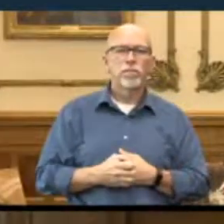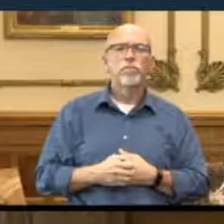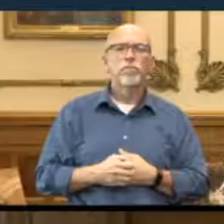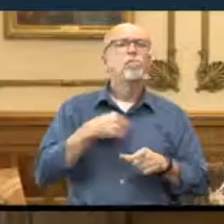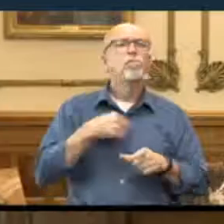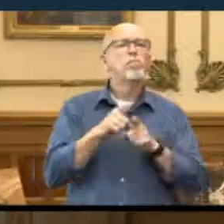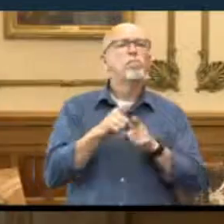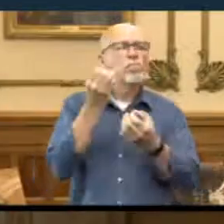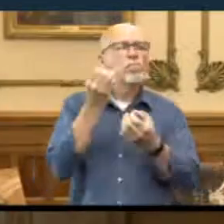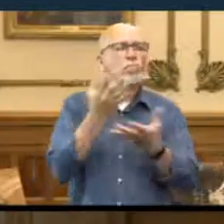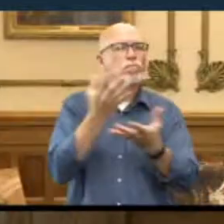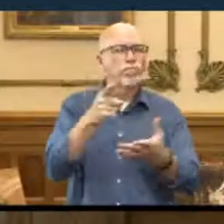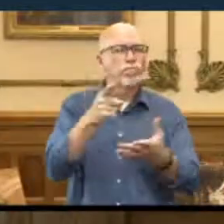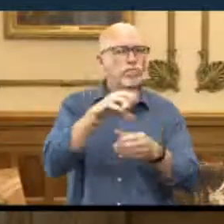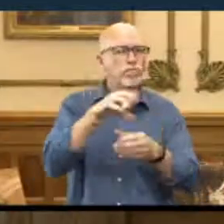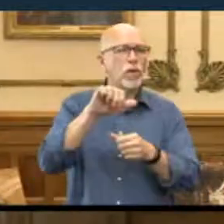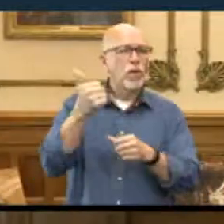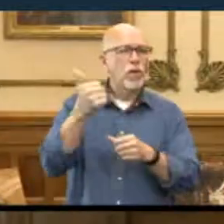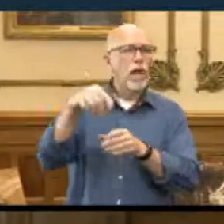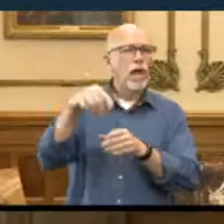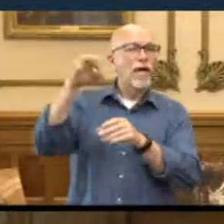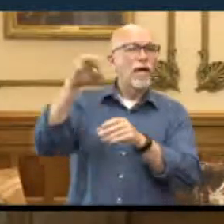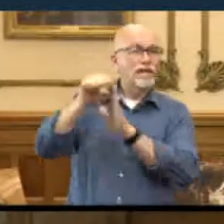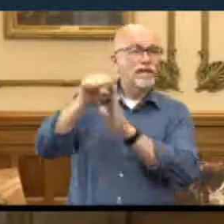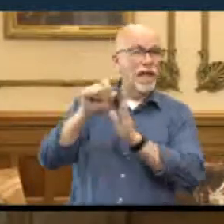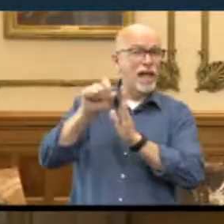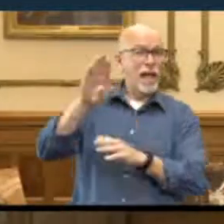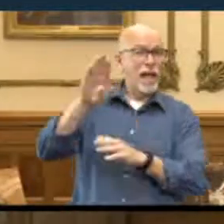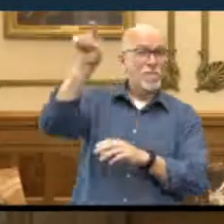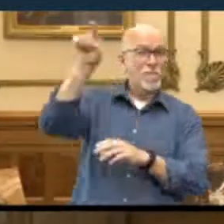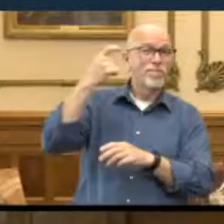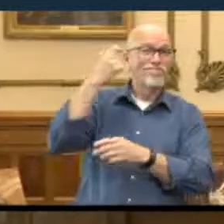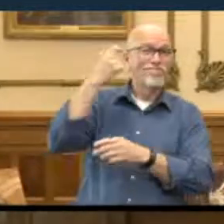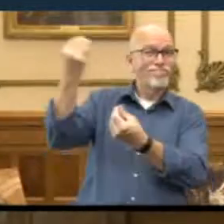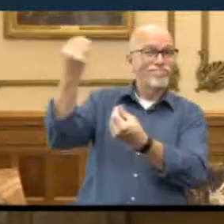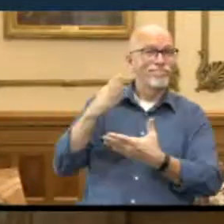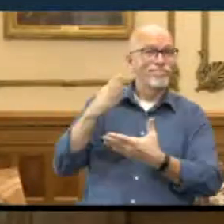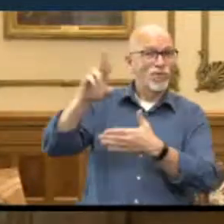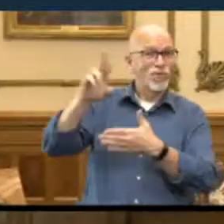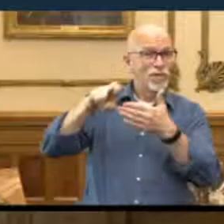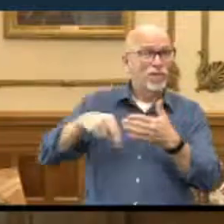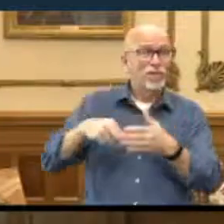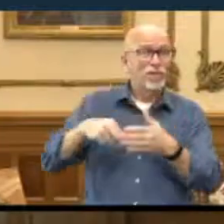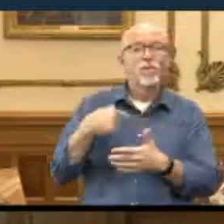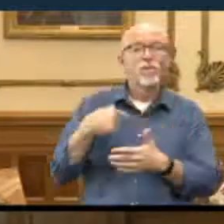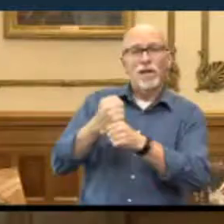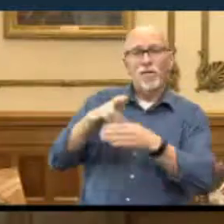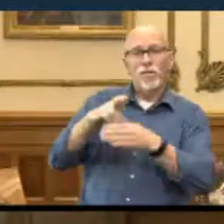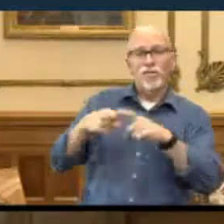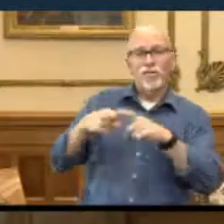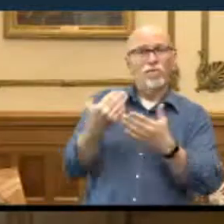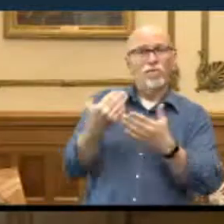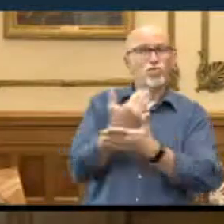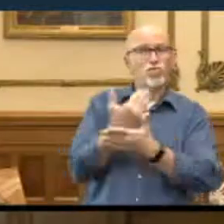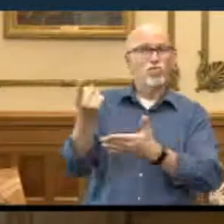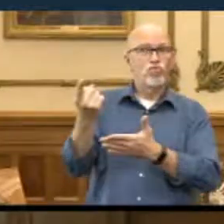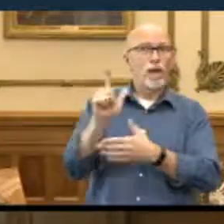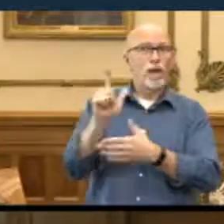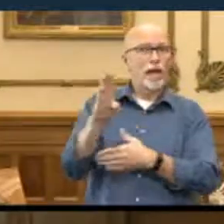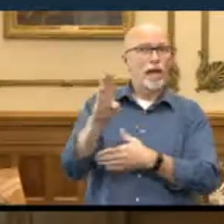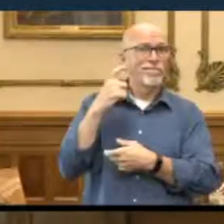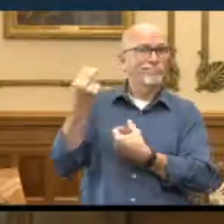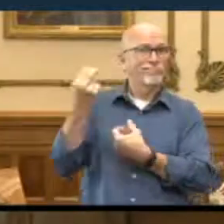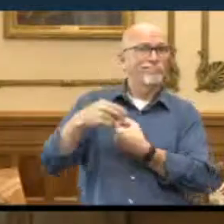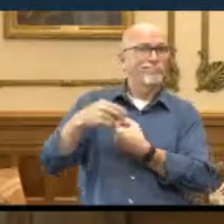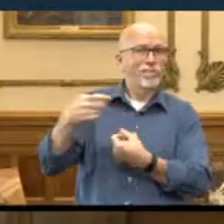of a situation involving another out-of-state lab that recently submitted results to us. We received results from a newly onboarded lab that